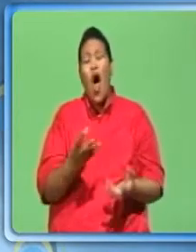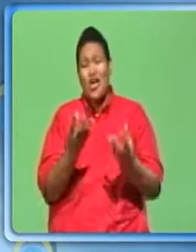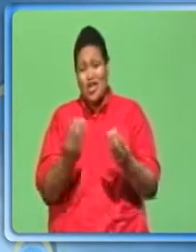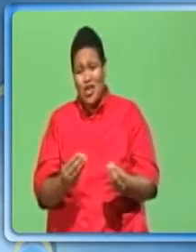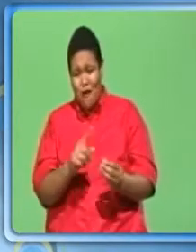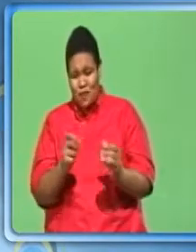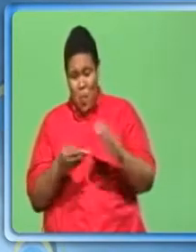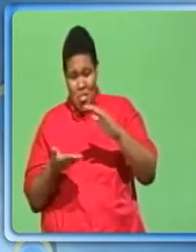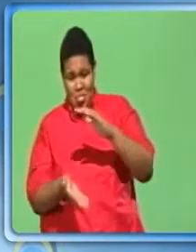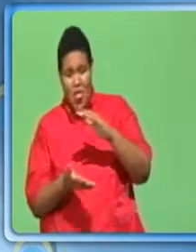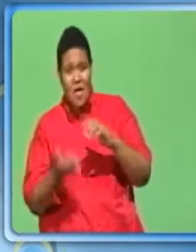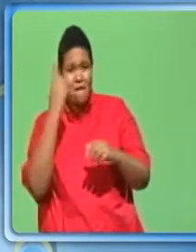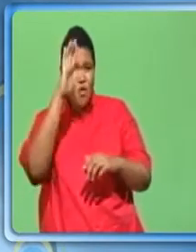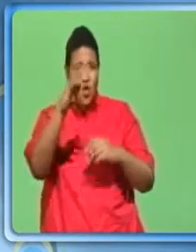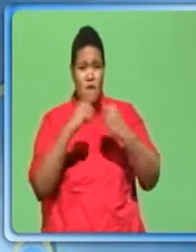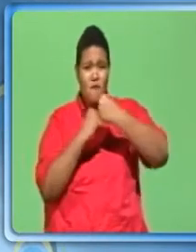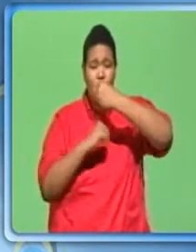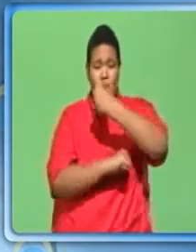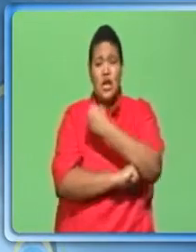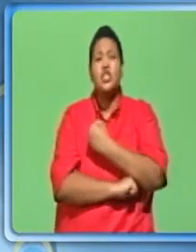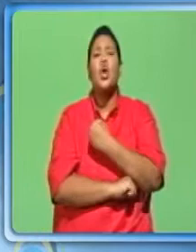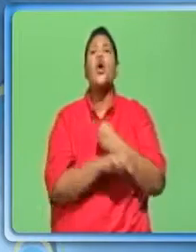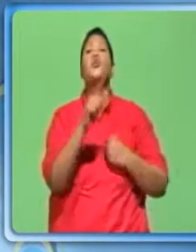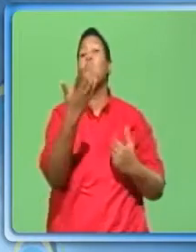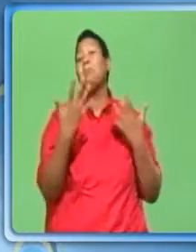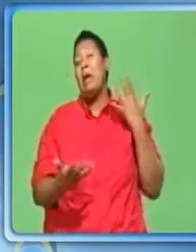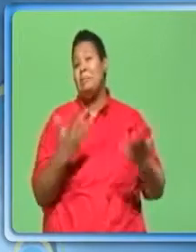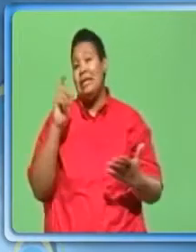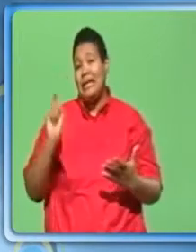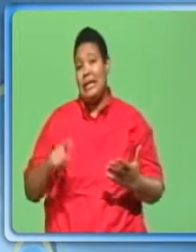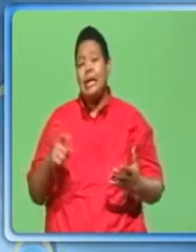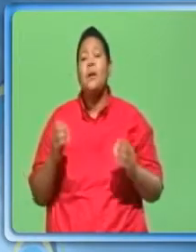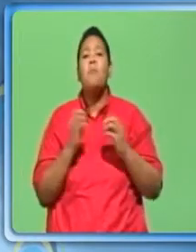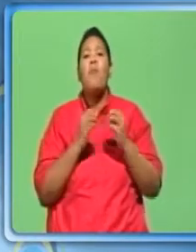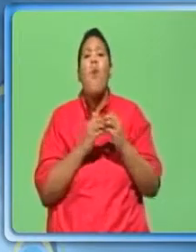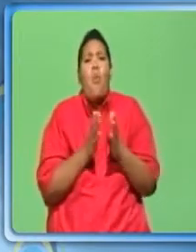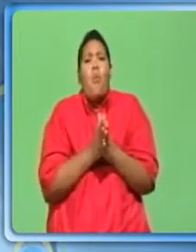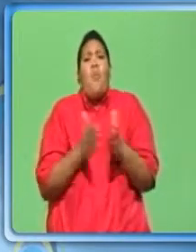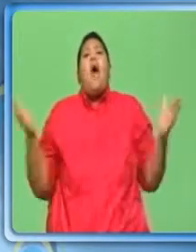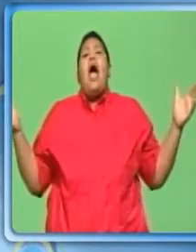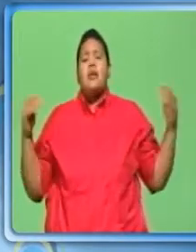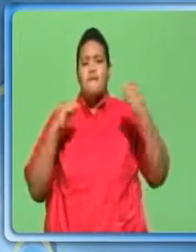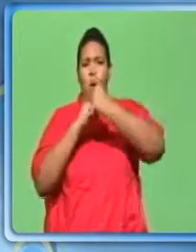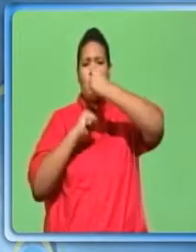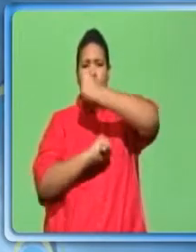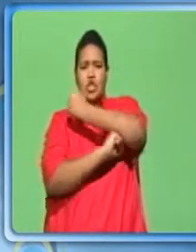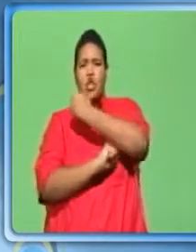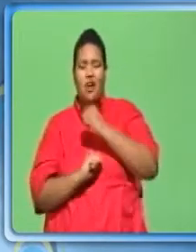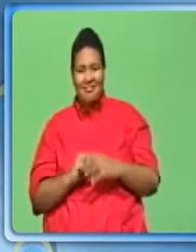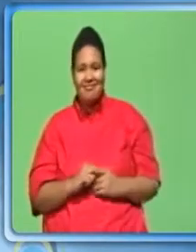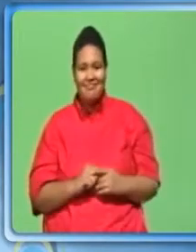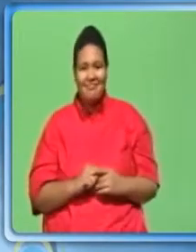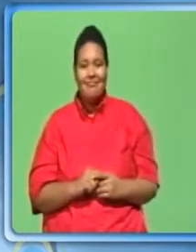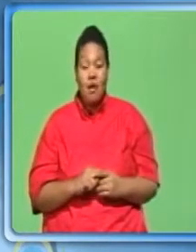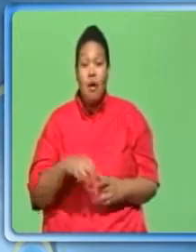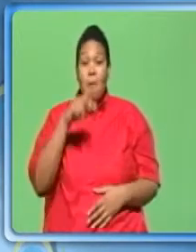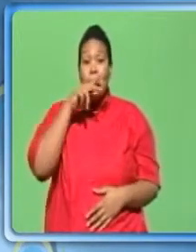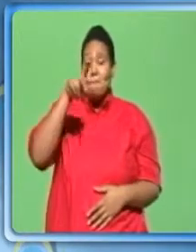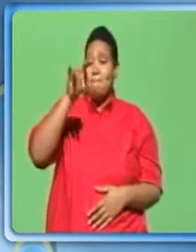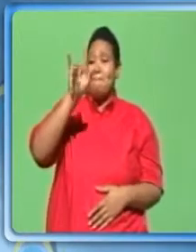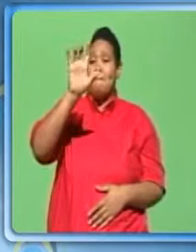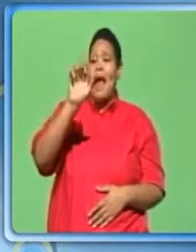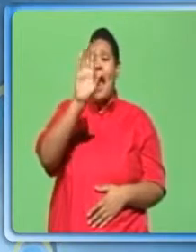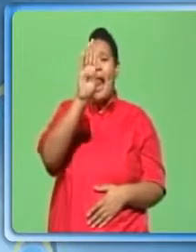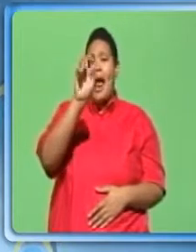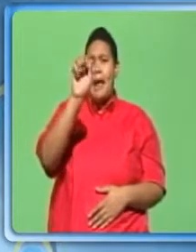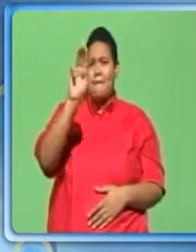under part of your foundation, you might need a much wider foundation. Pile and beam